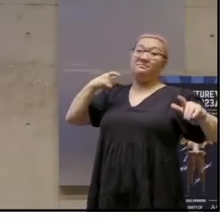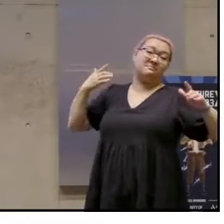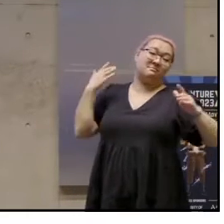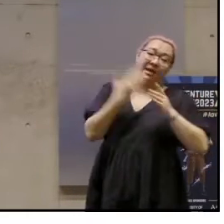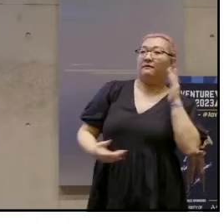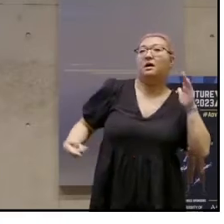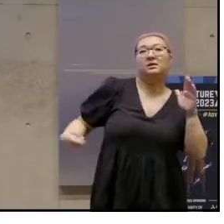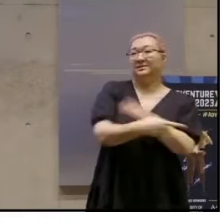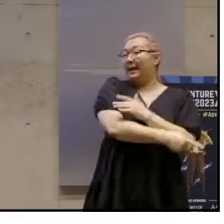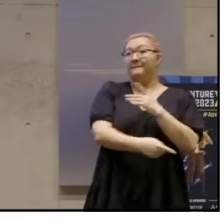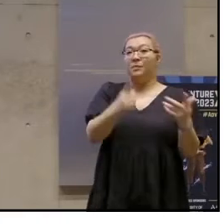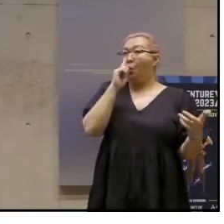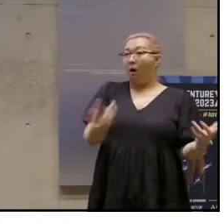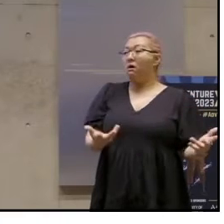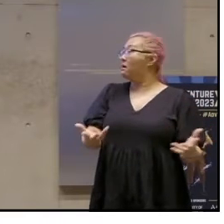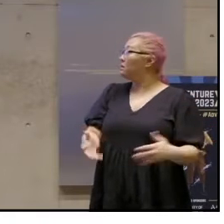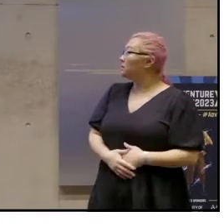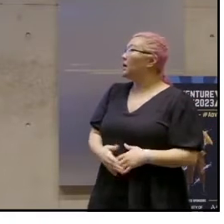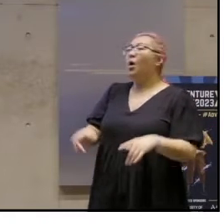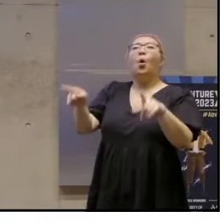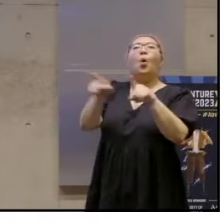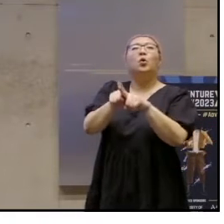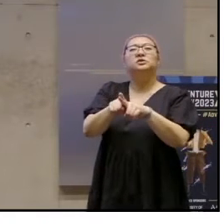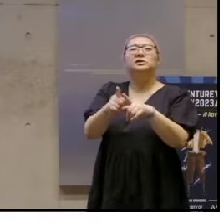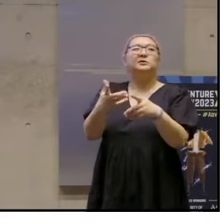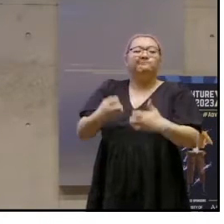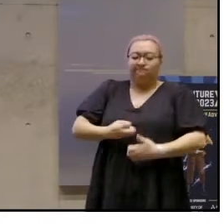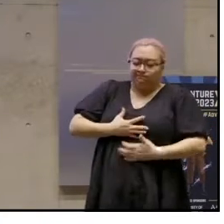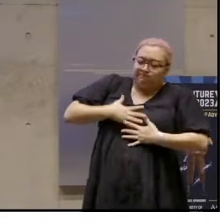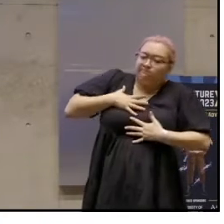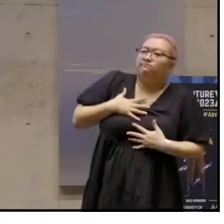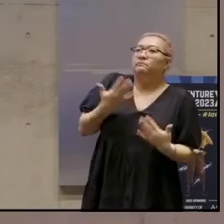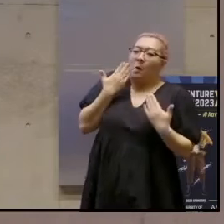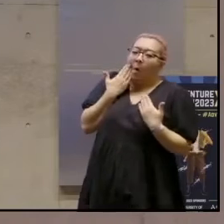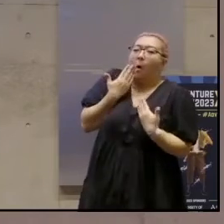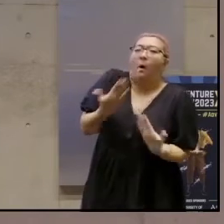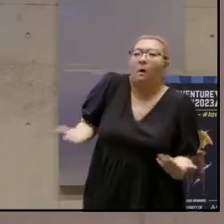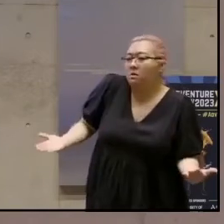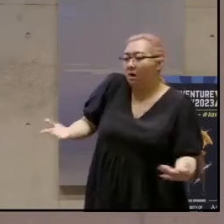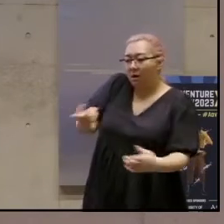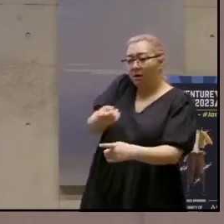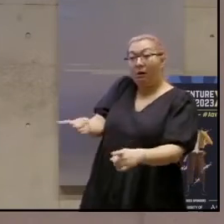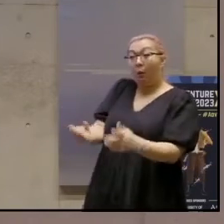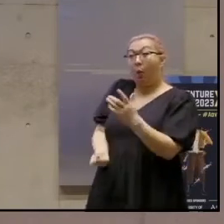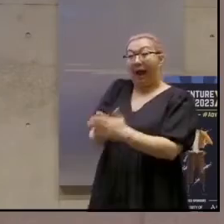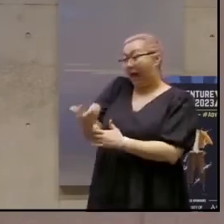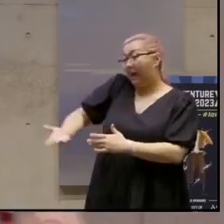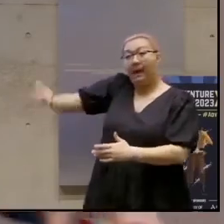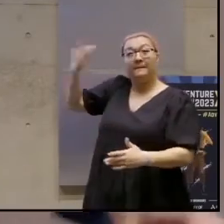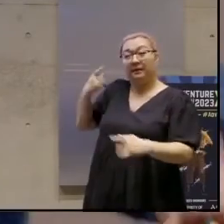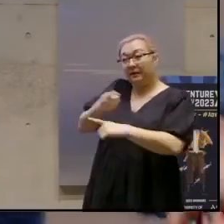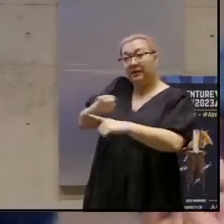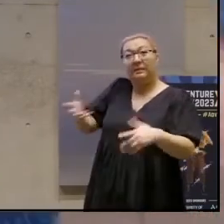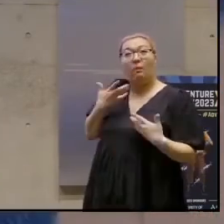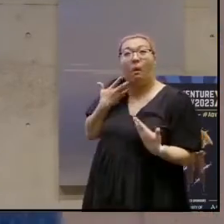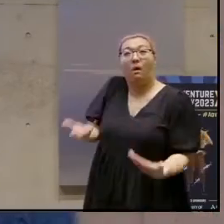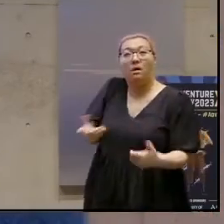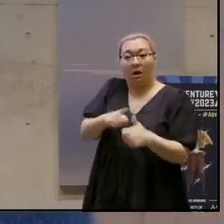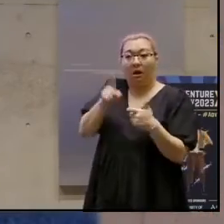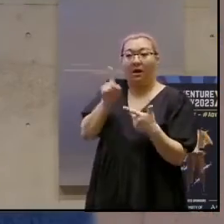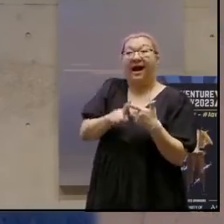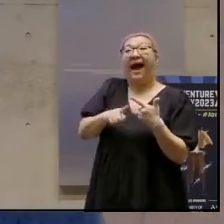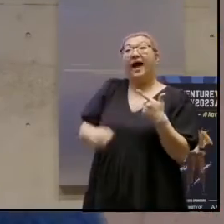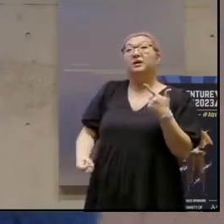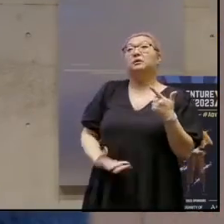these structures honor trauma. They honor what happens to these people. We're